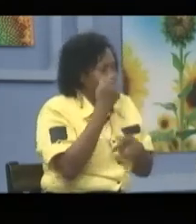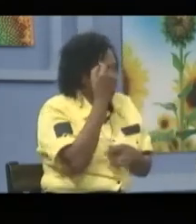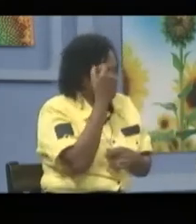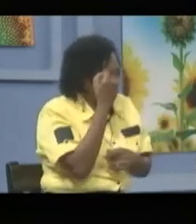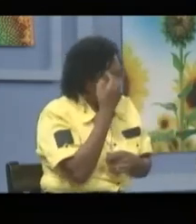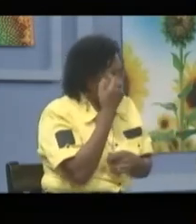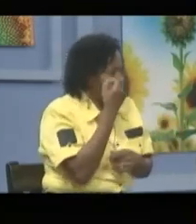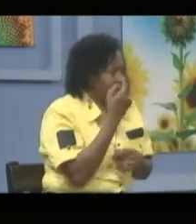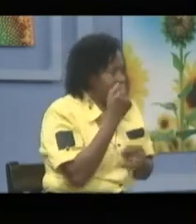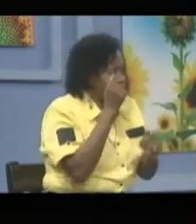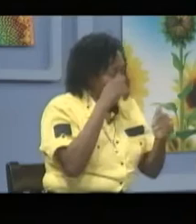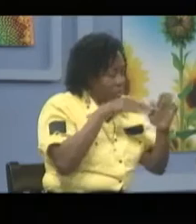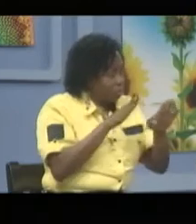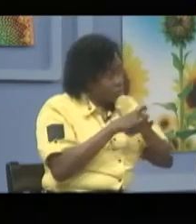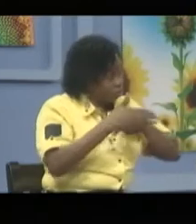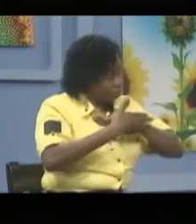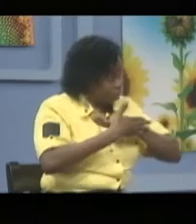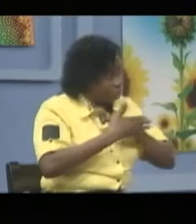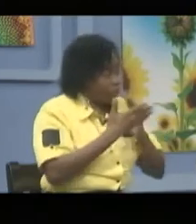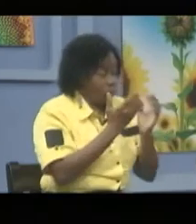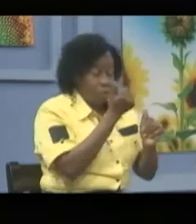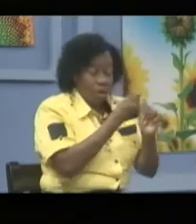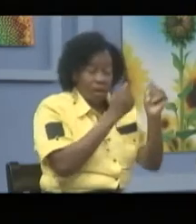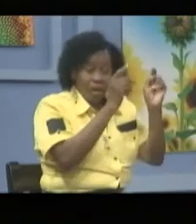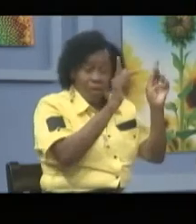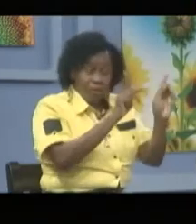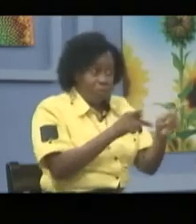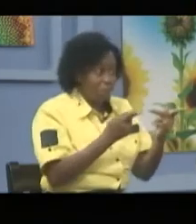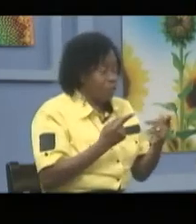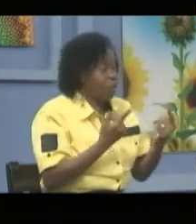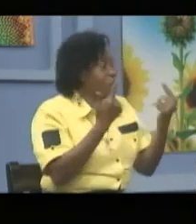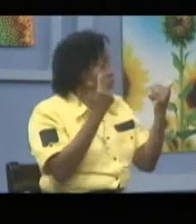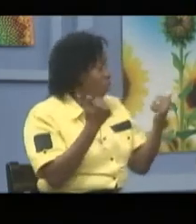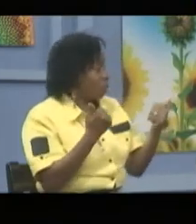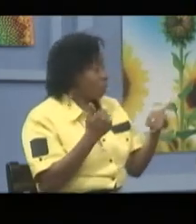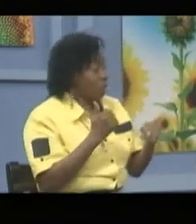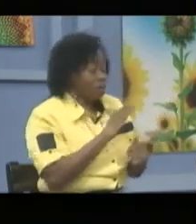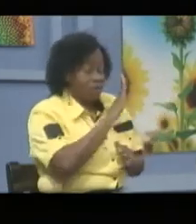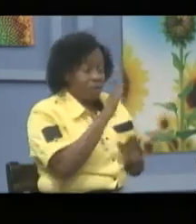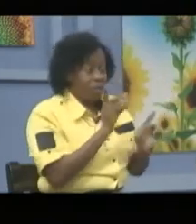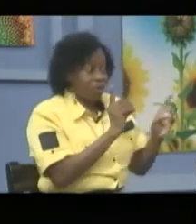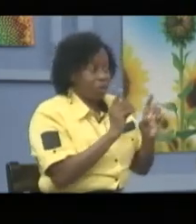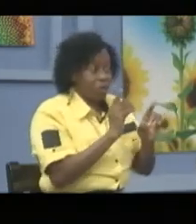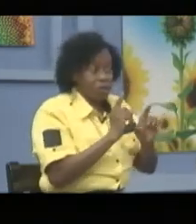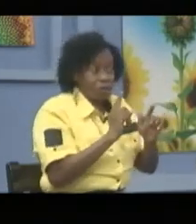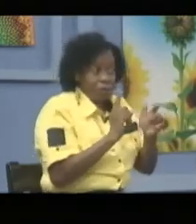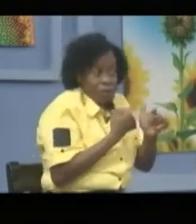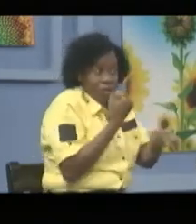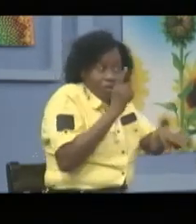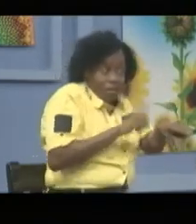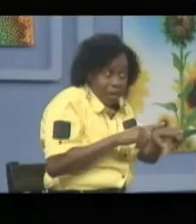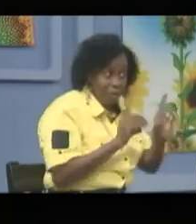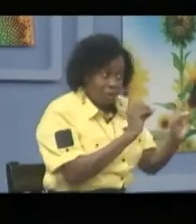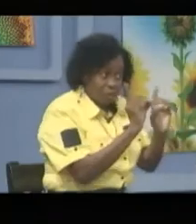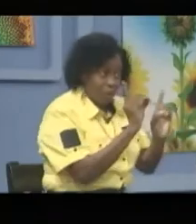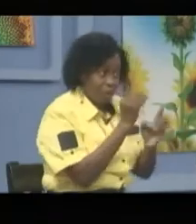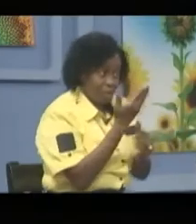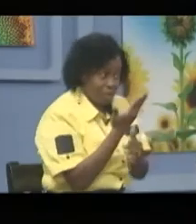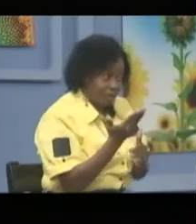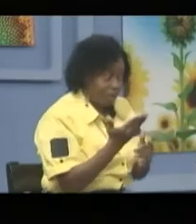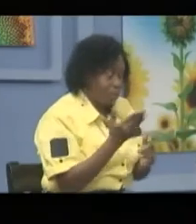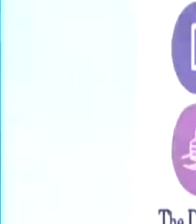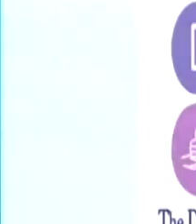want everybody on board because, you know, this has never been done before in the sense that we have won